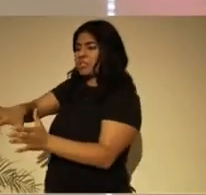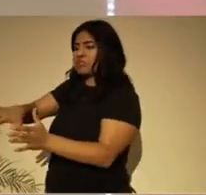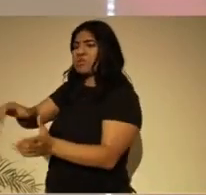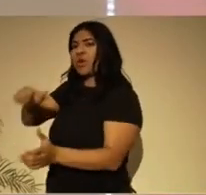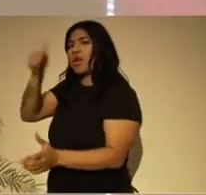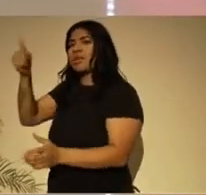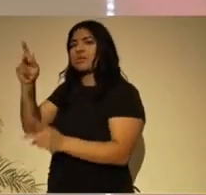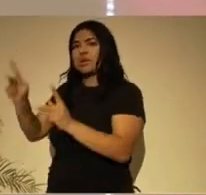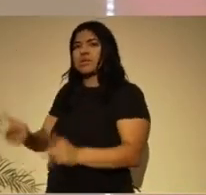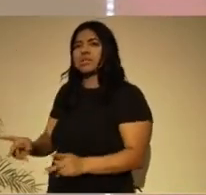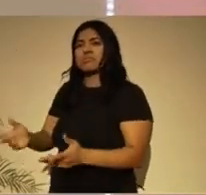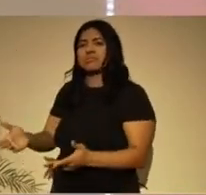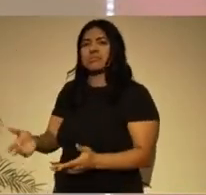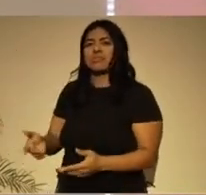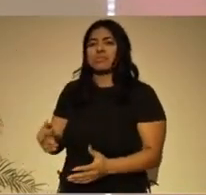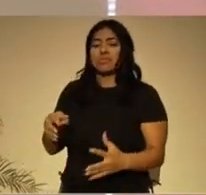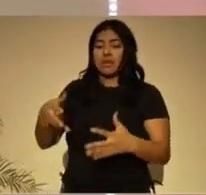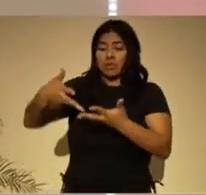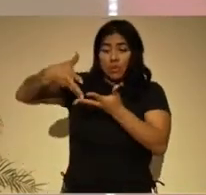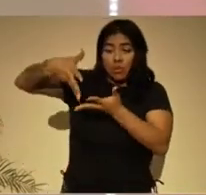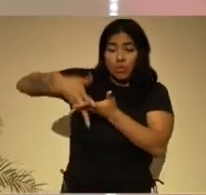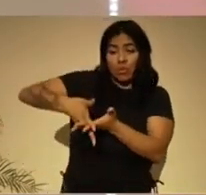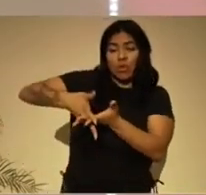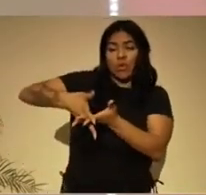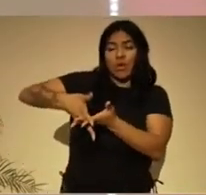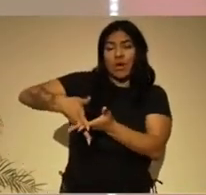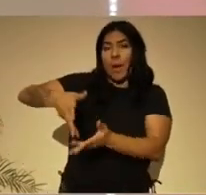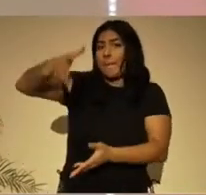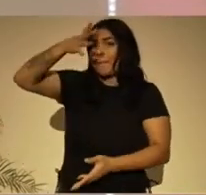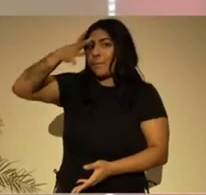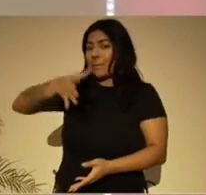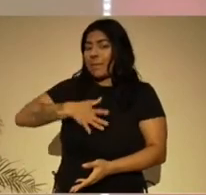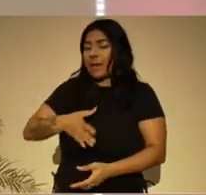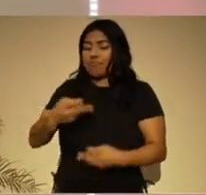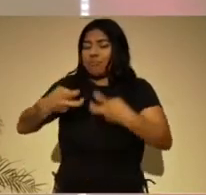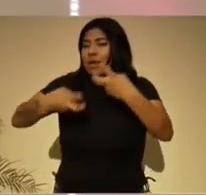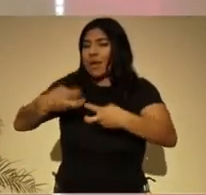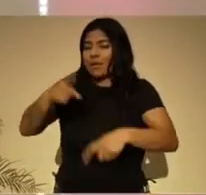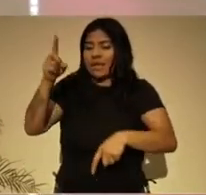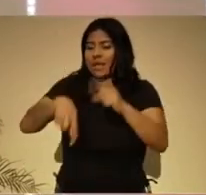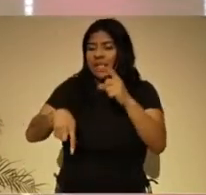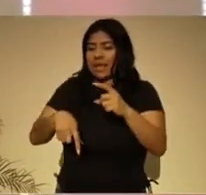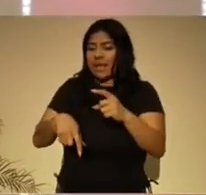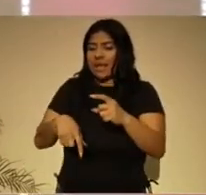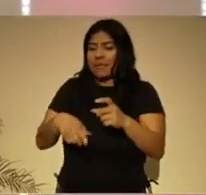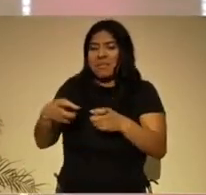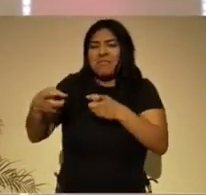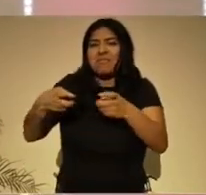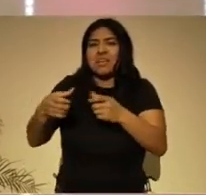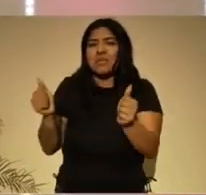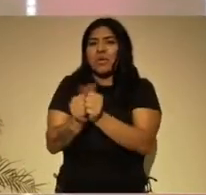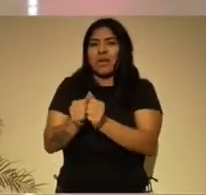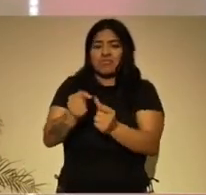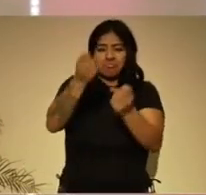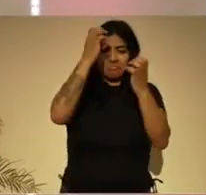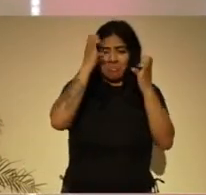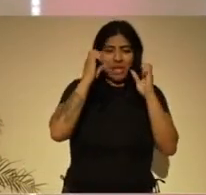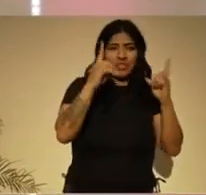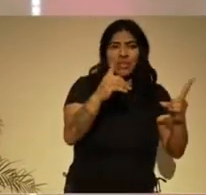someone else. See, the root of man's problem cannot be dealt with